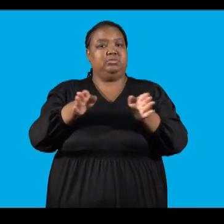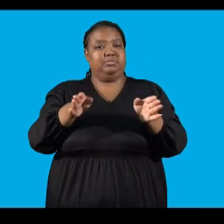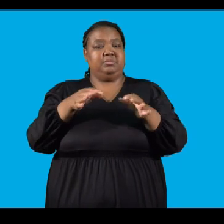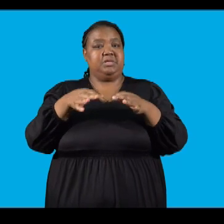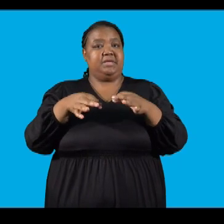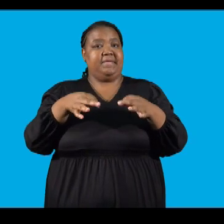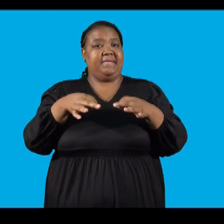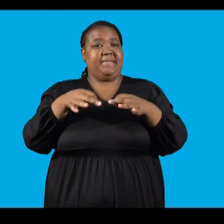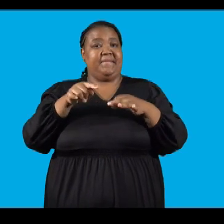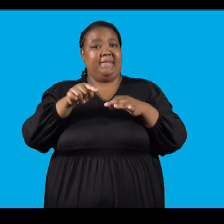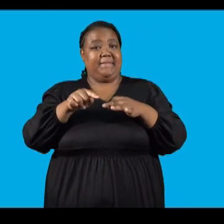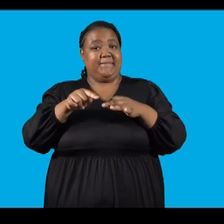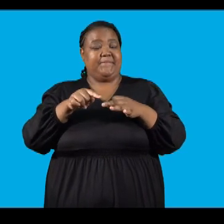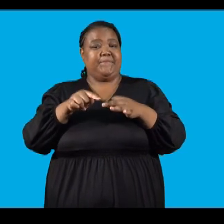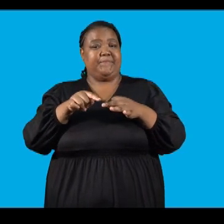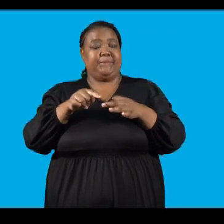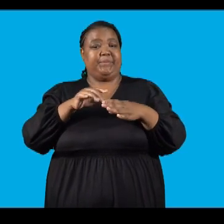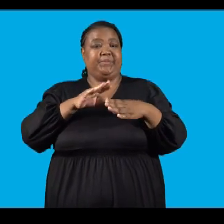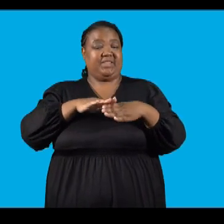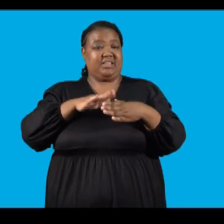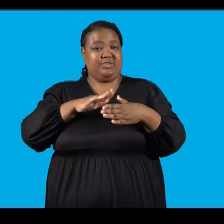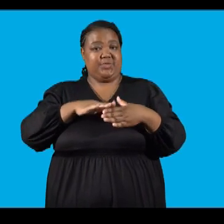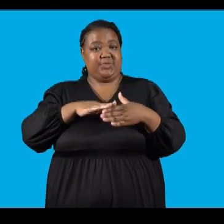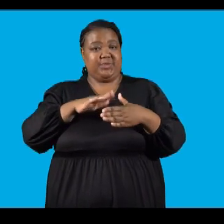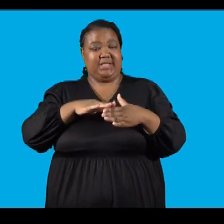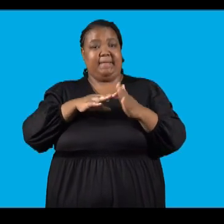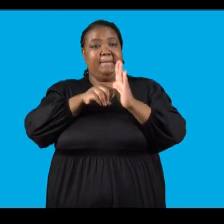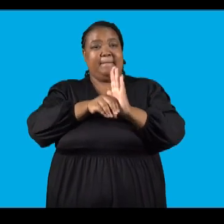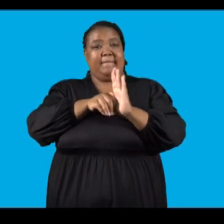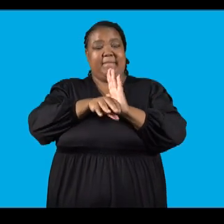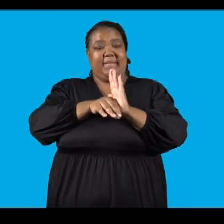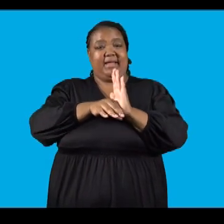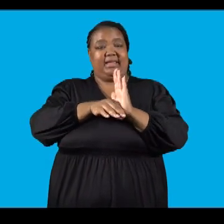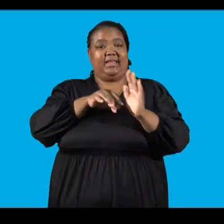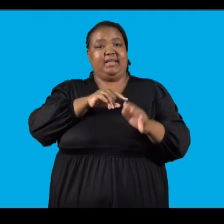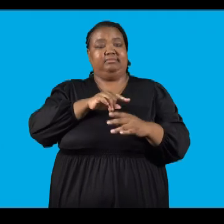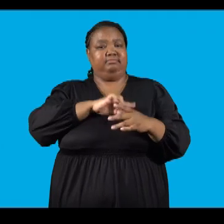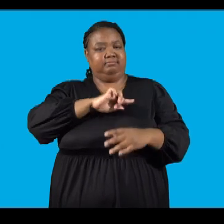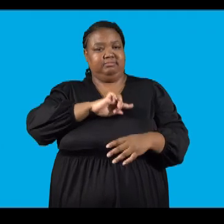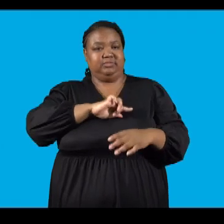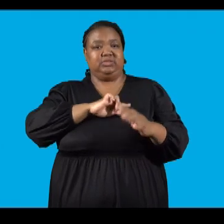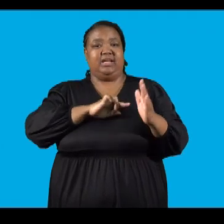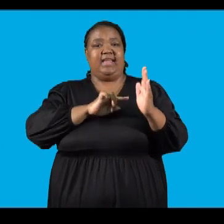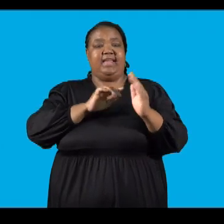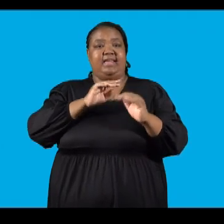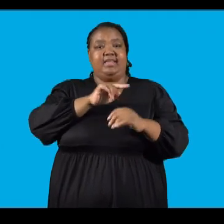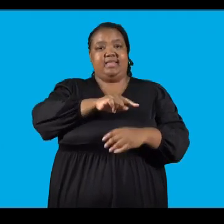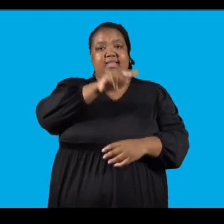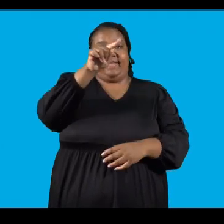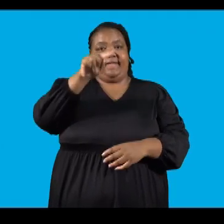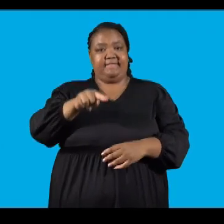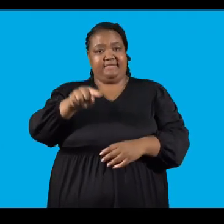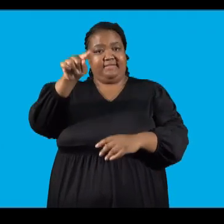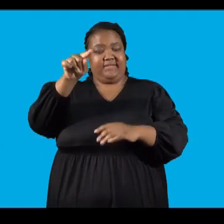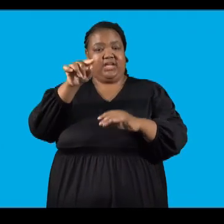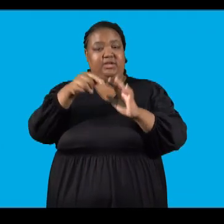broadly outlining the rationale of the King demand curve, showing by means of a curve why oligopolies